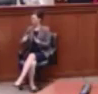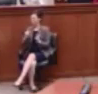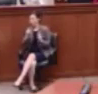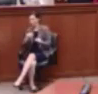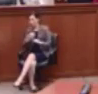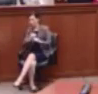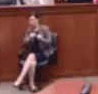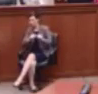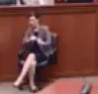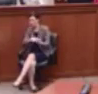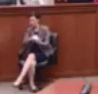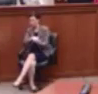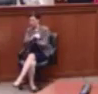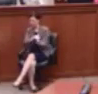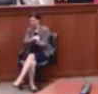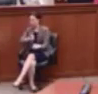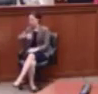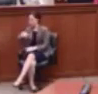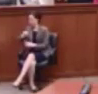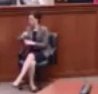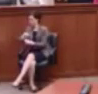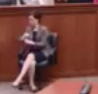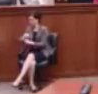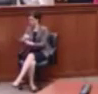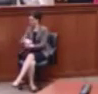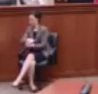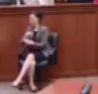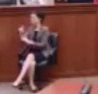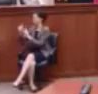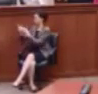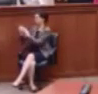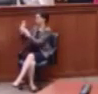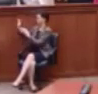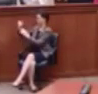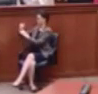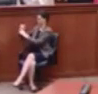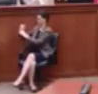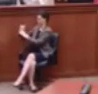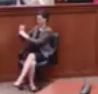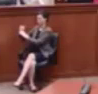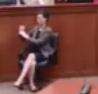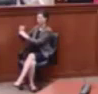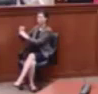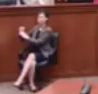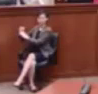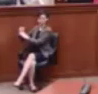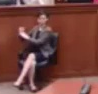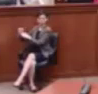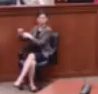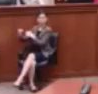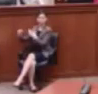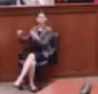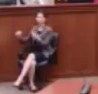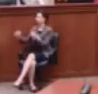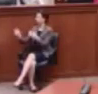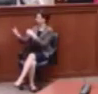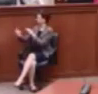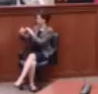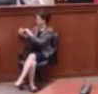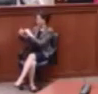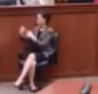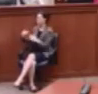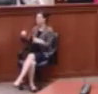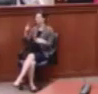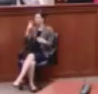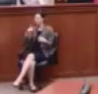to happen in Jumpstart, the work that the department is doing and providing with us as we're looking at regional